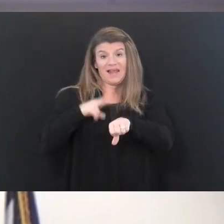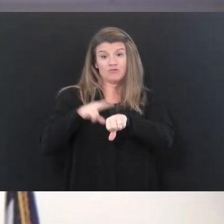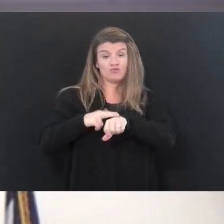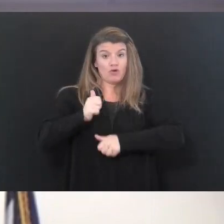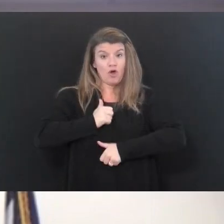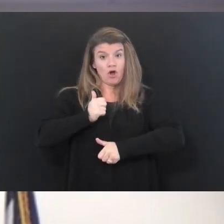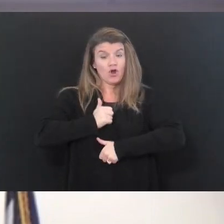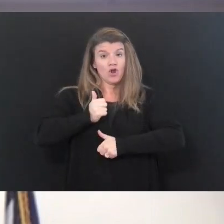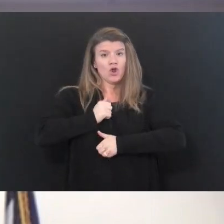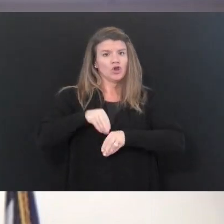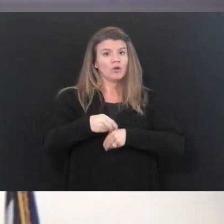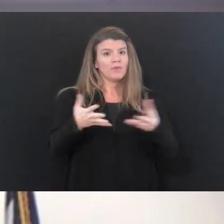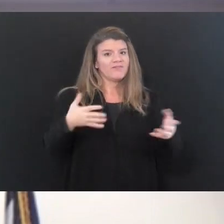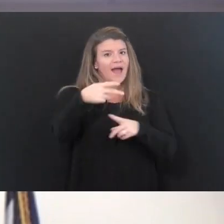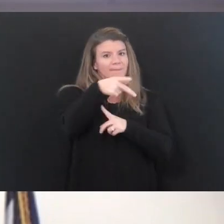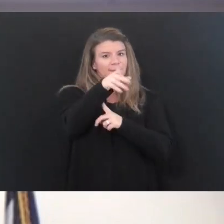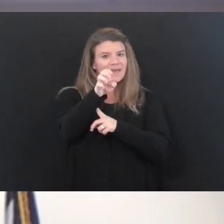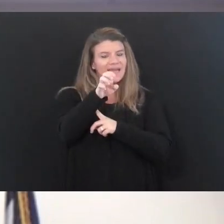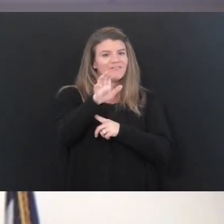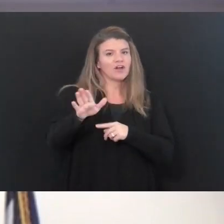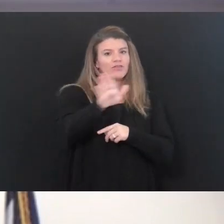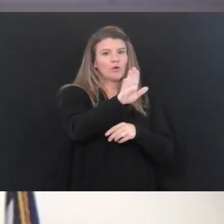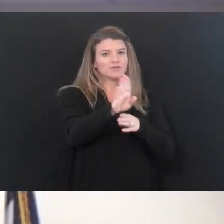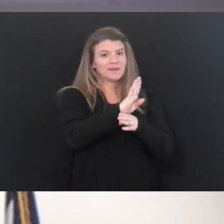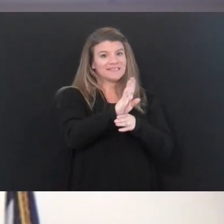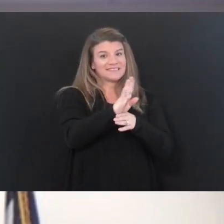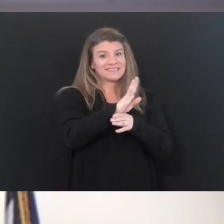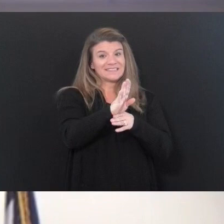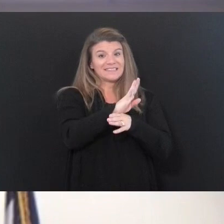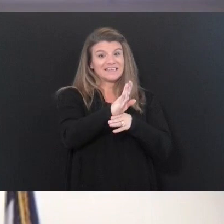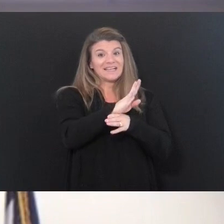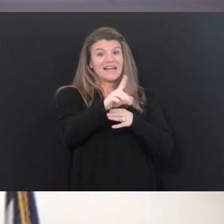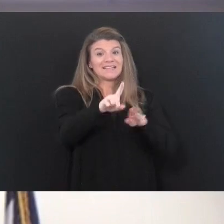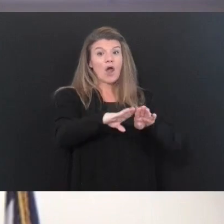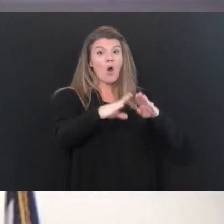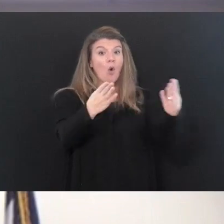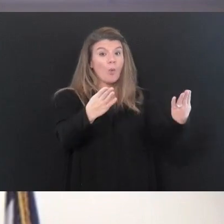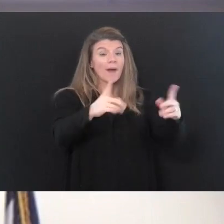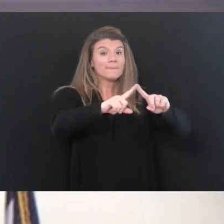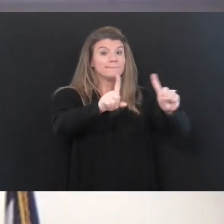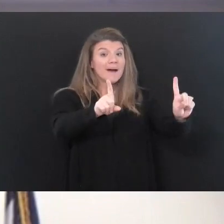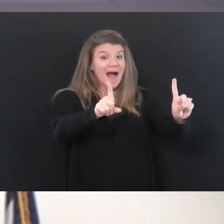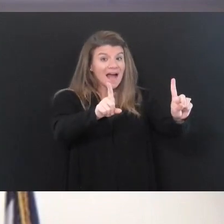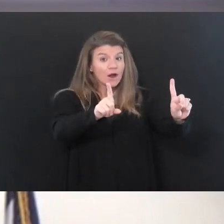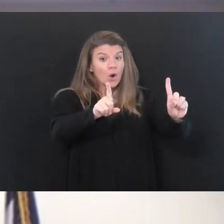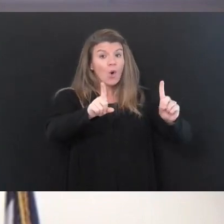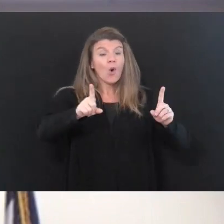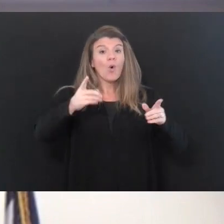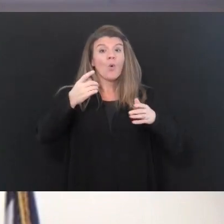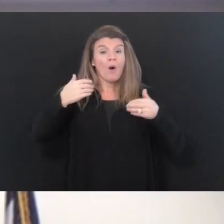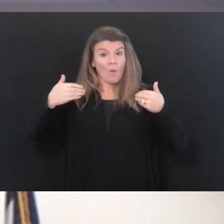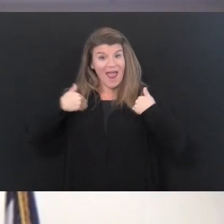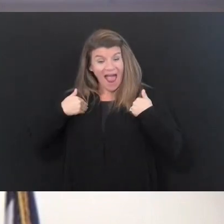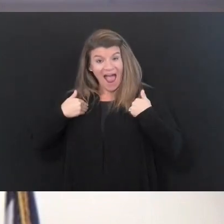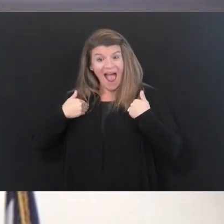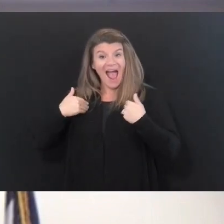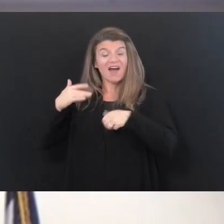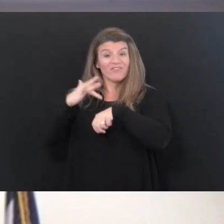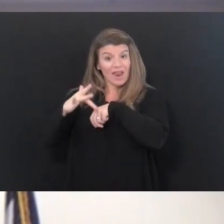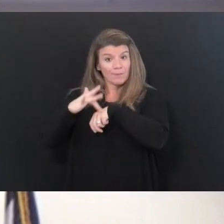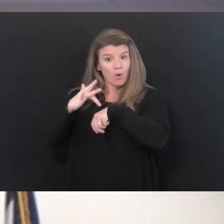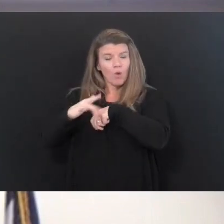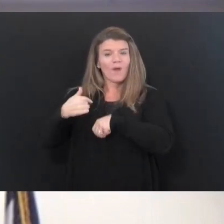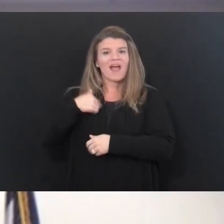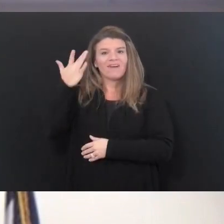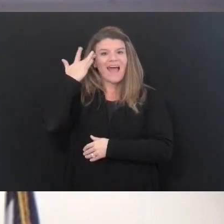provide PPE to businesses as they open back up, but what we do have available is technical expertise